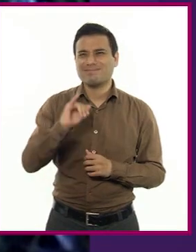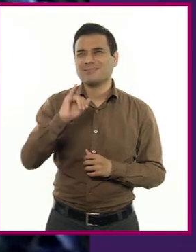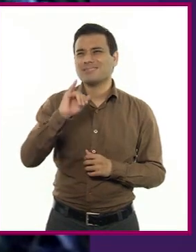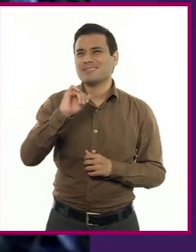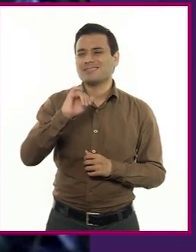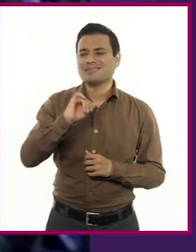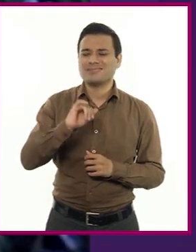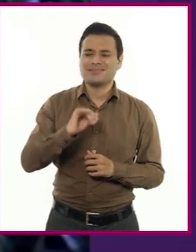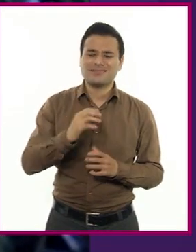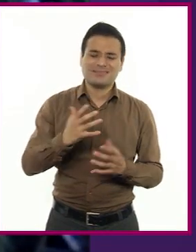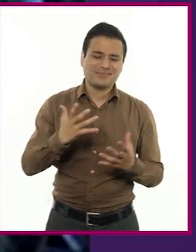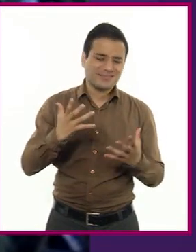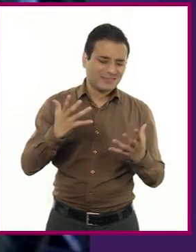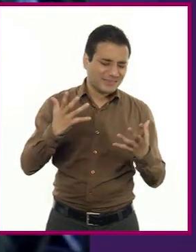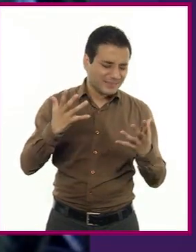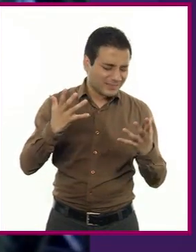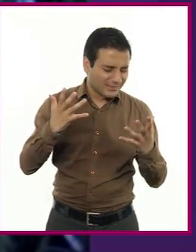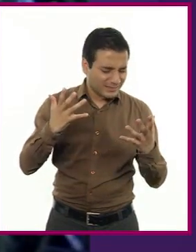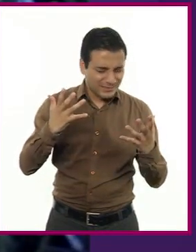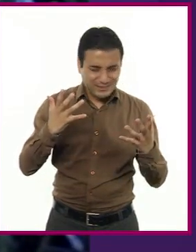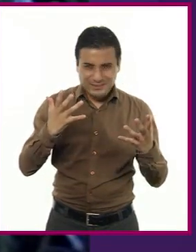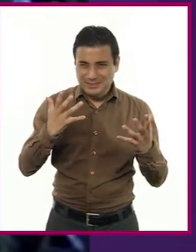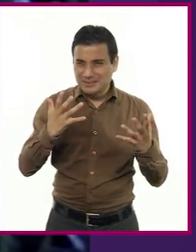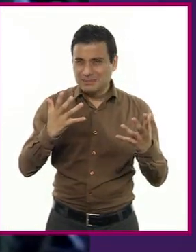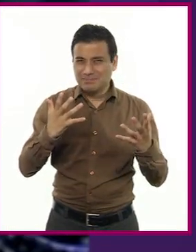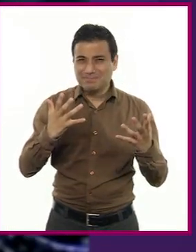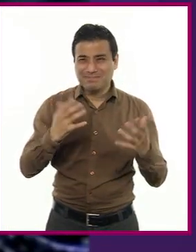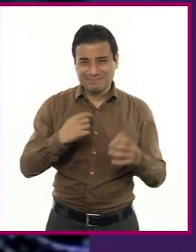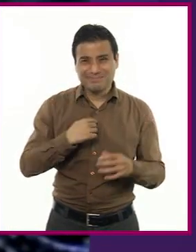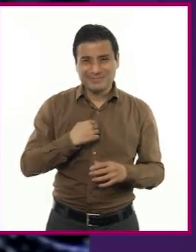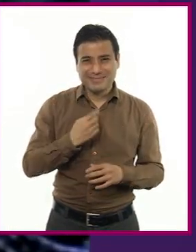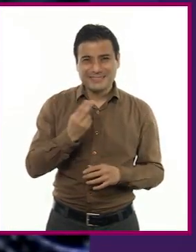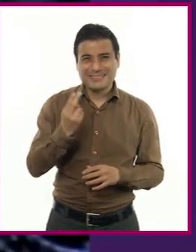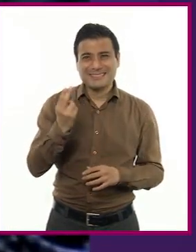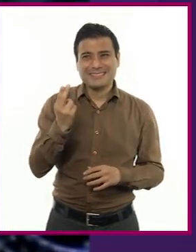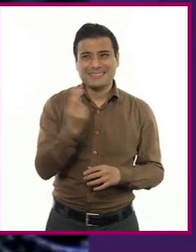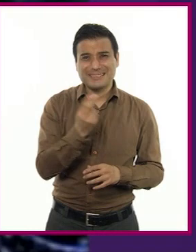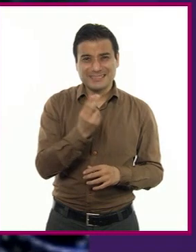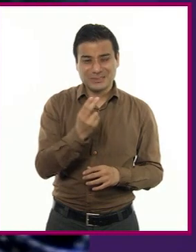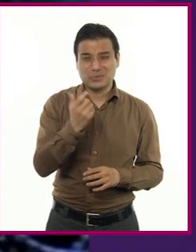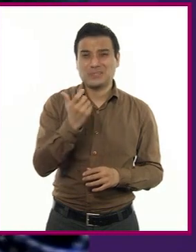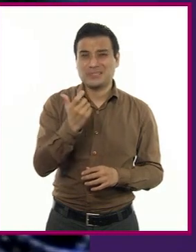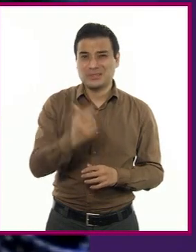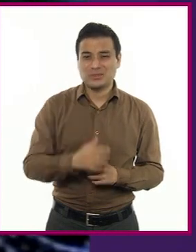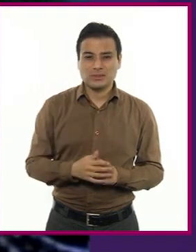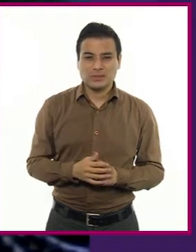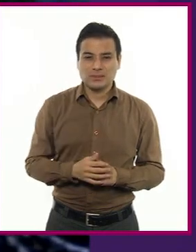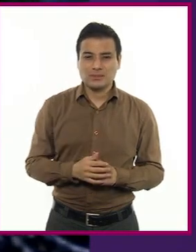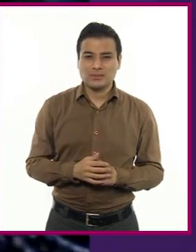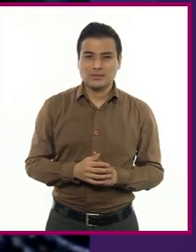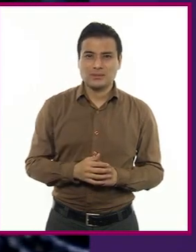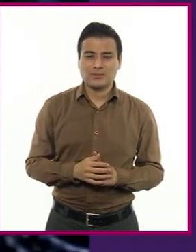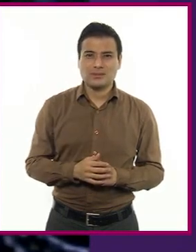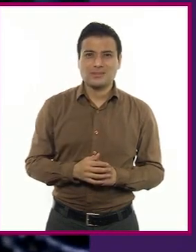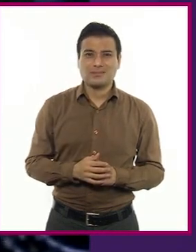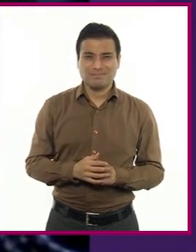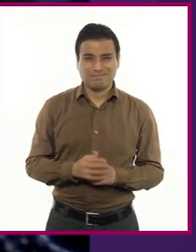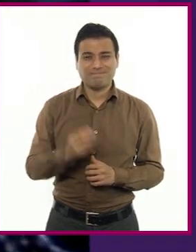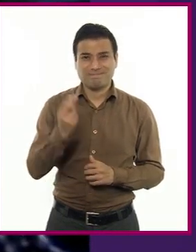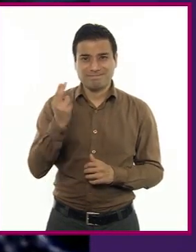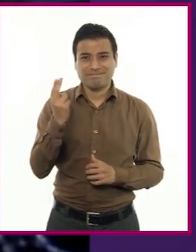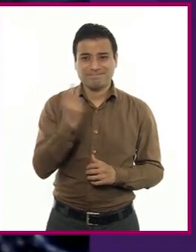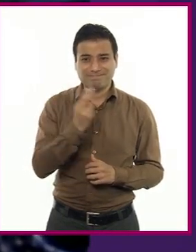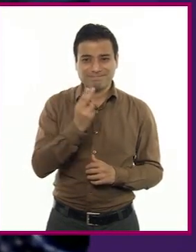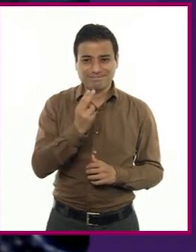it, but... But what? But I need a lot of money. Oh, Mark. And, yes,